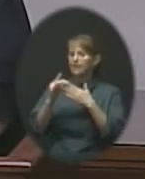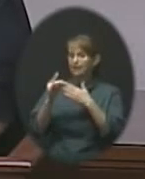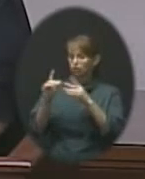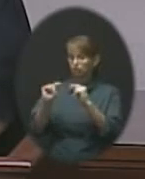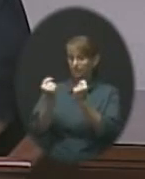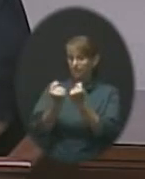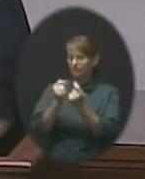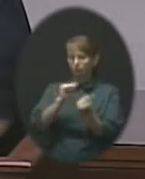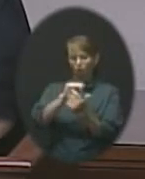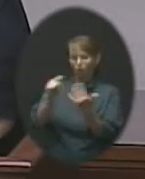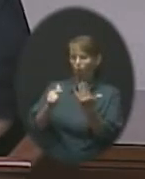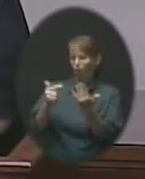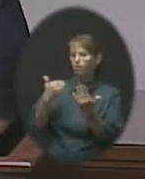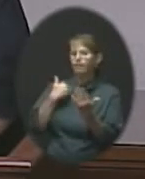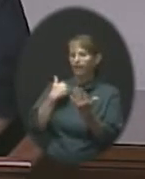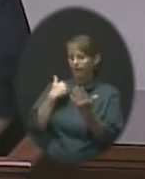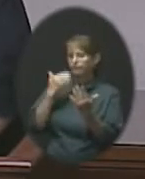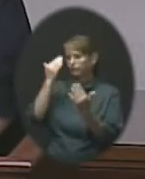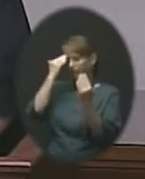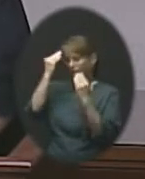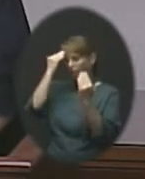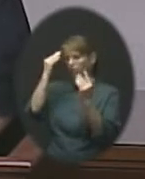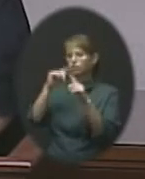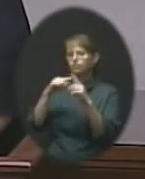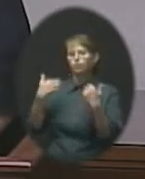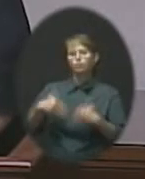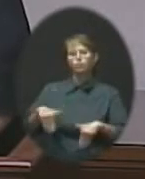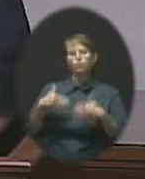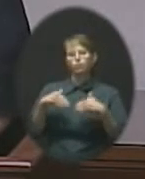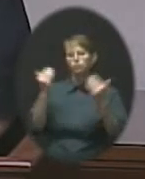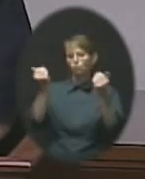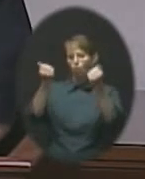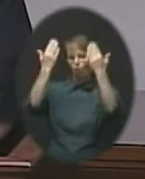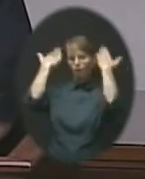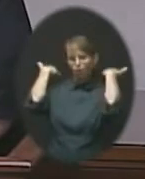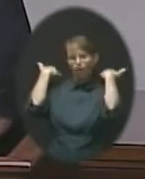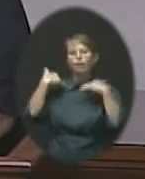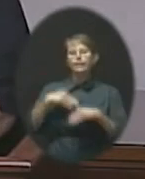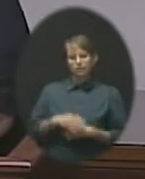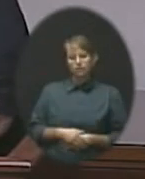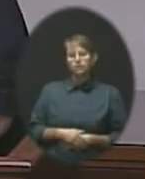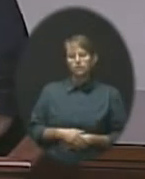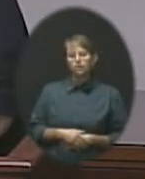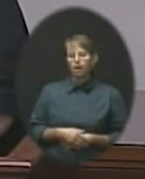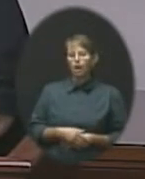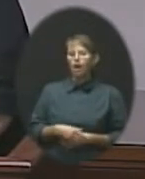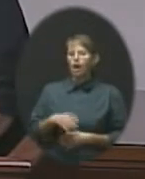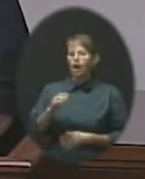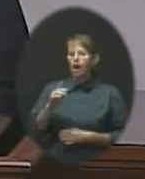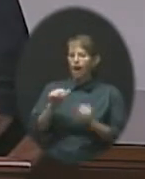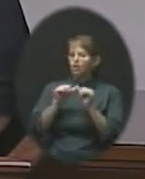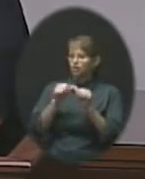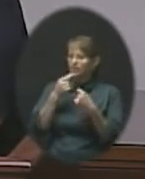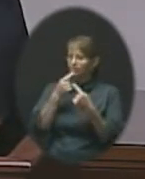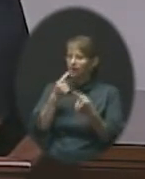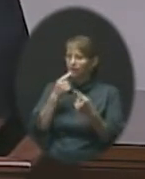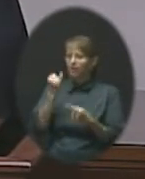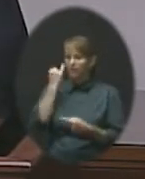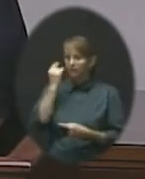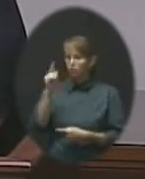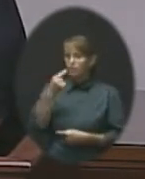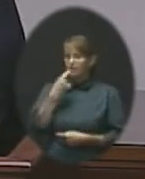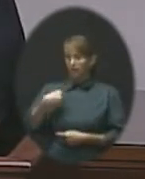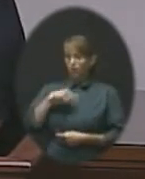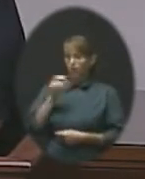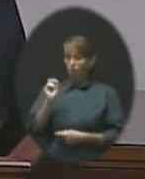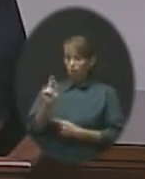But it's very overwhelming. And I just keep telling them, if you just say we're okay, then we're